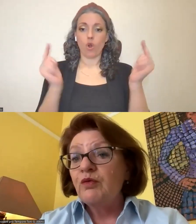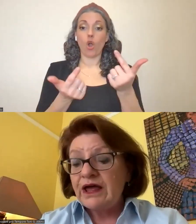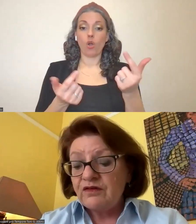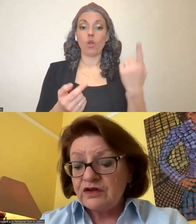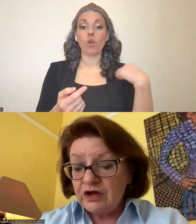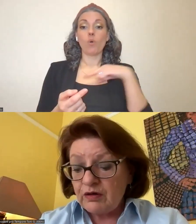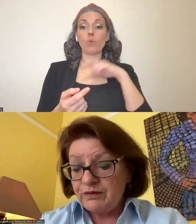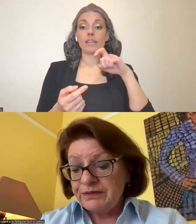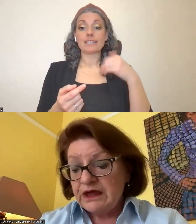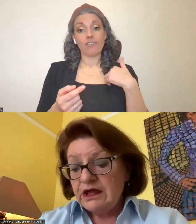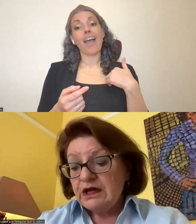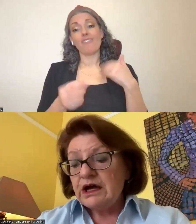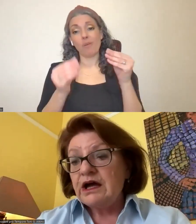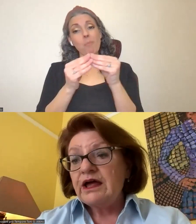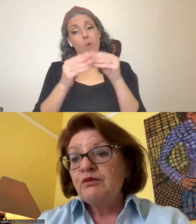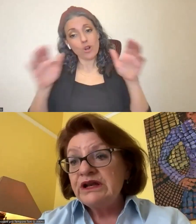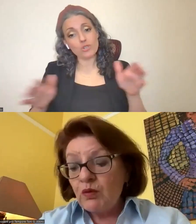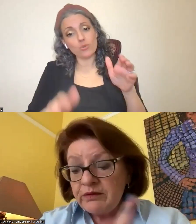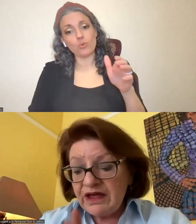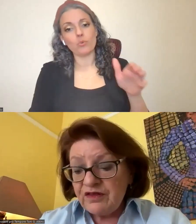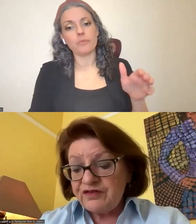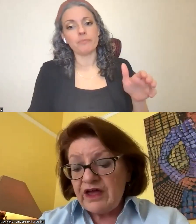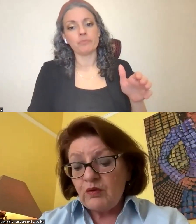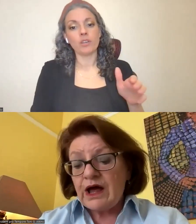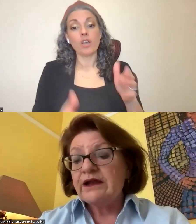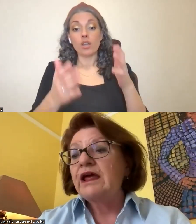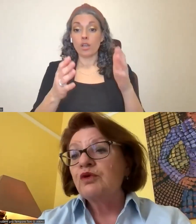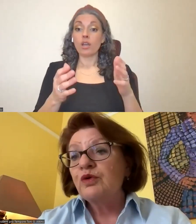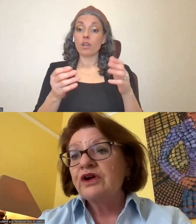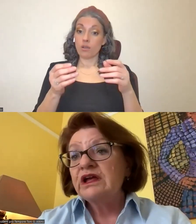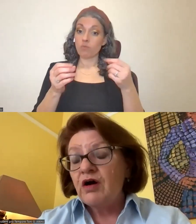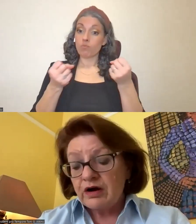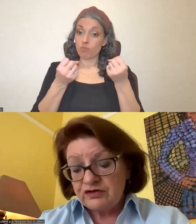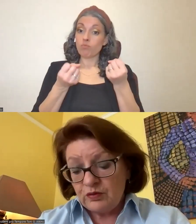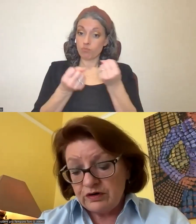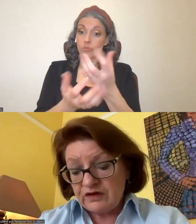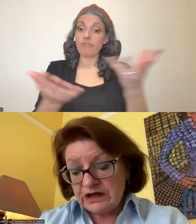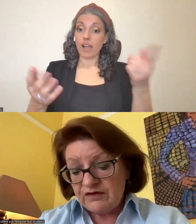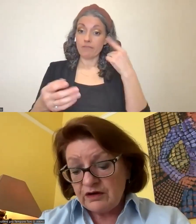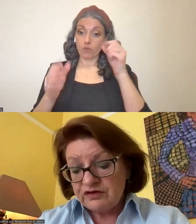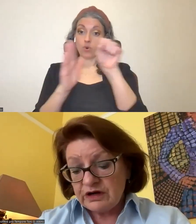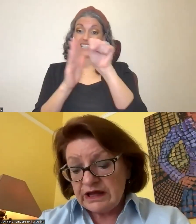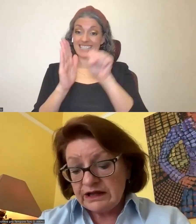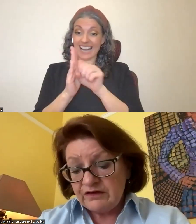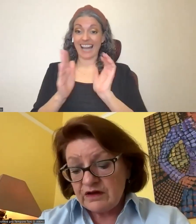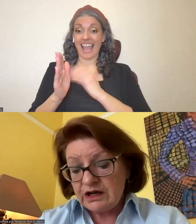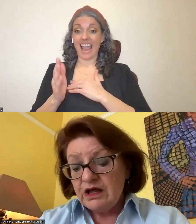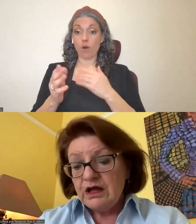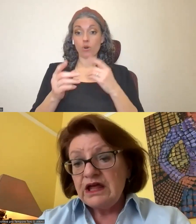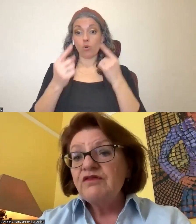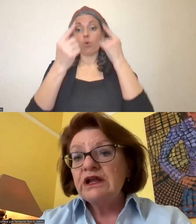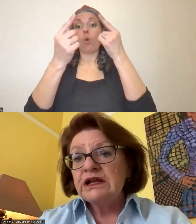have a ways to go. And we want to make this statewide, and we're working hard towards it. And as Secretary Galley